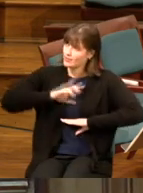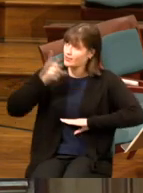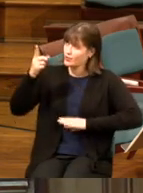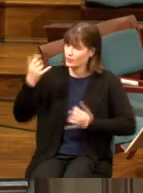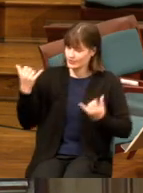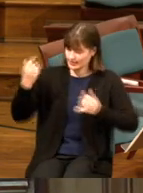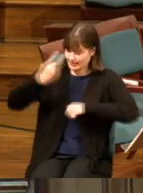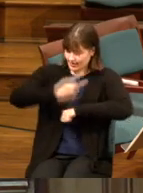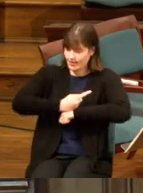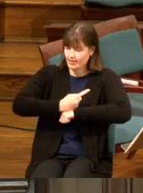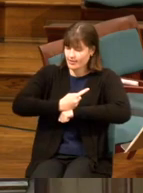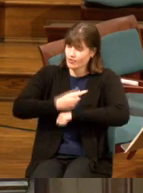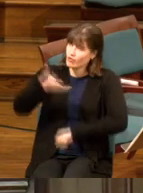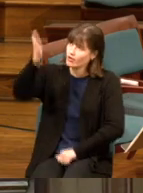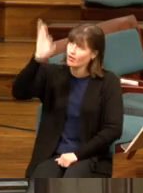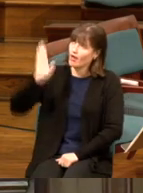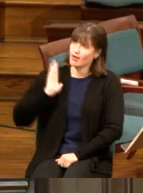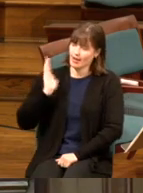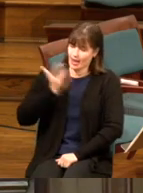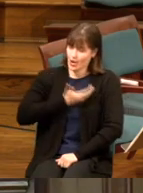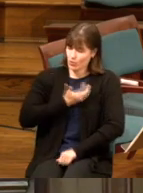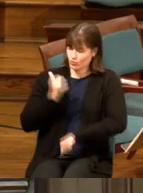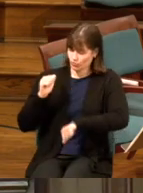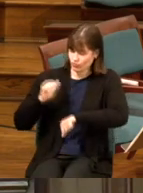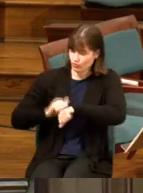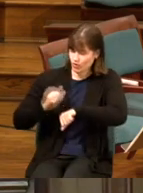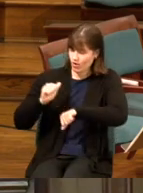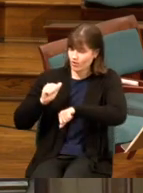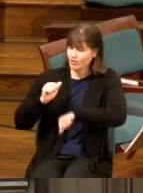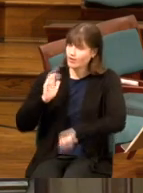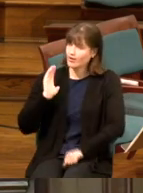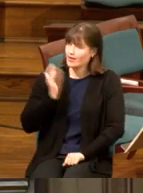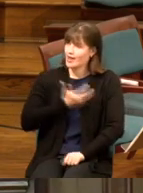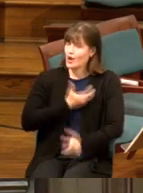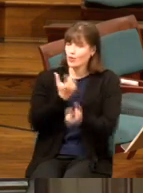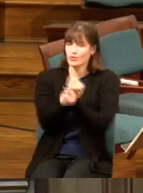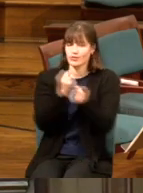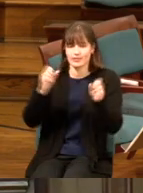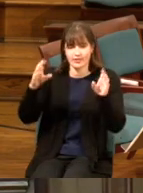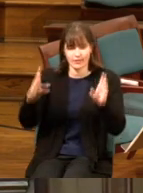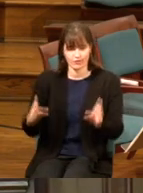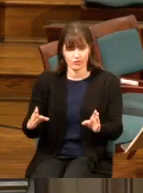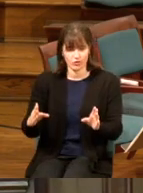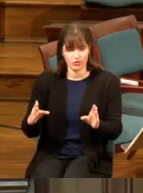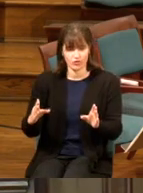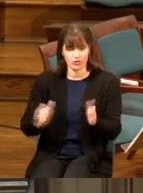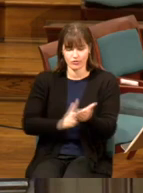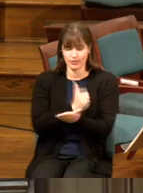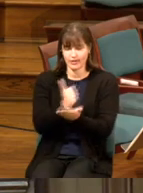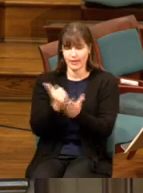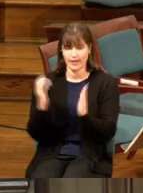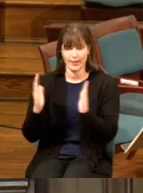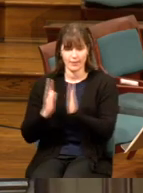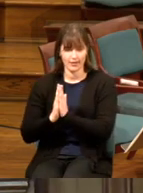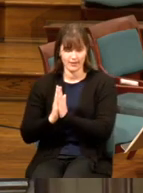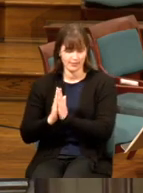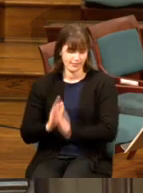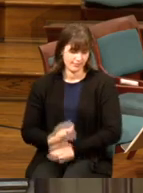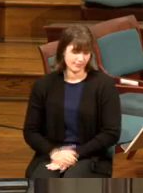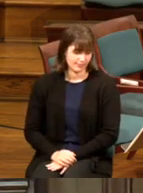day. O God, our rock and our redeemer. Amen.